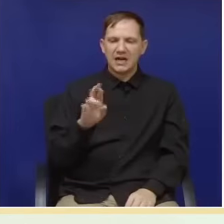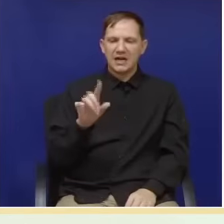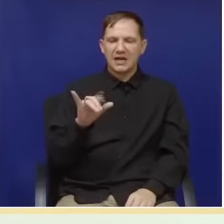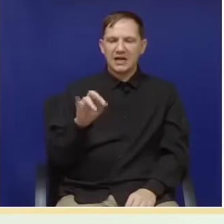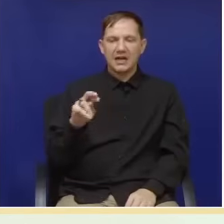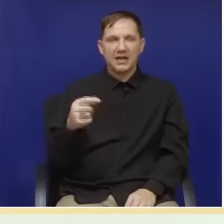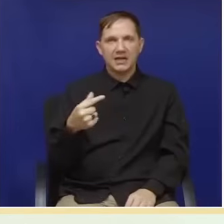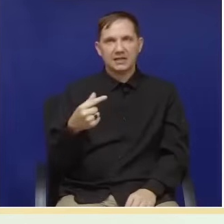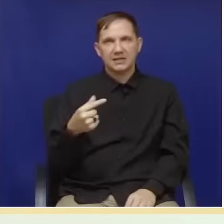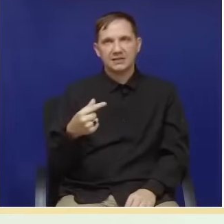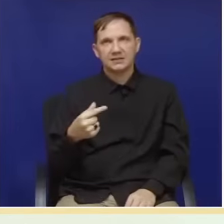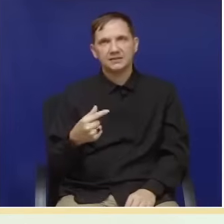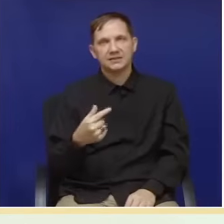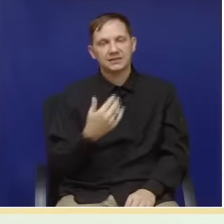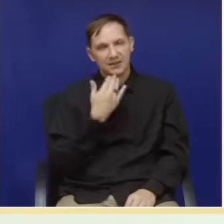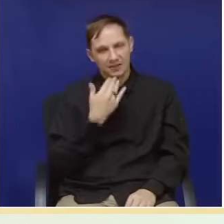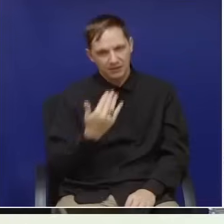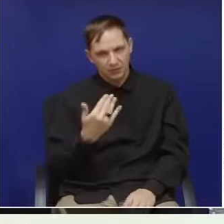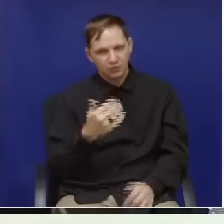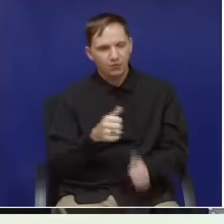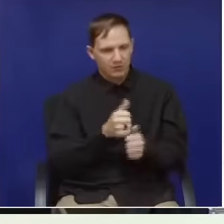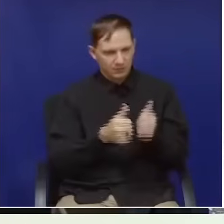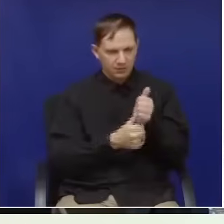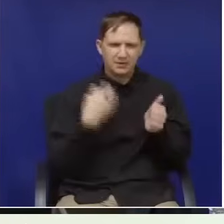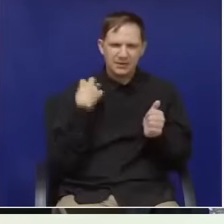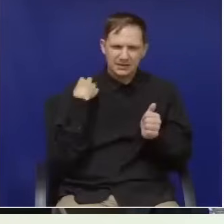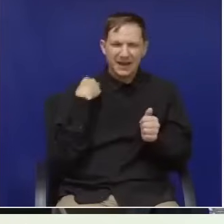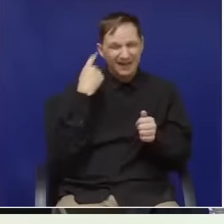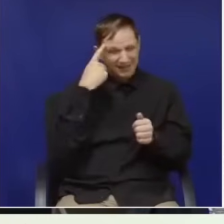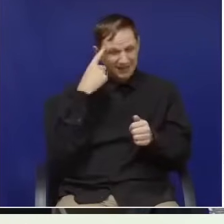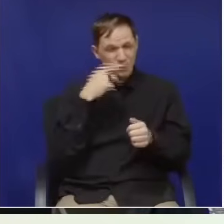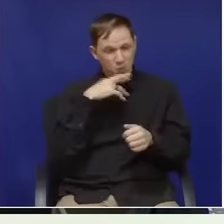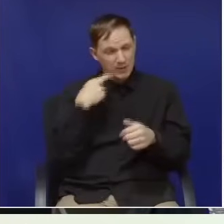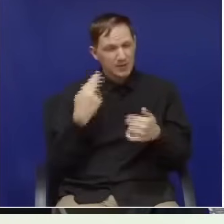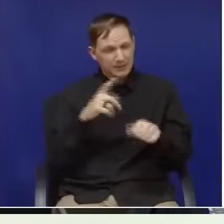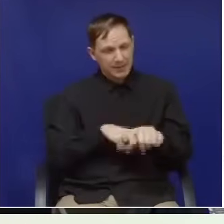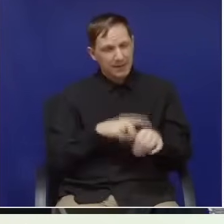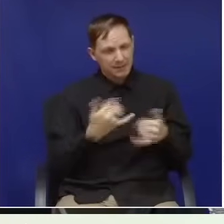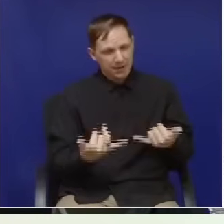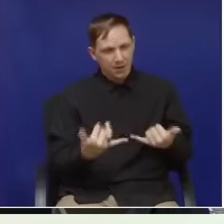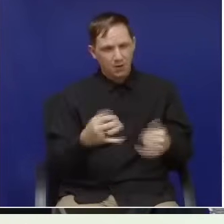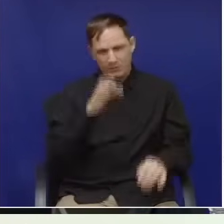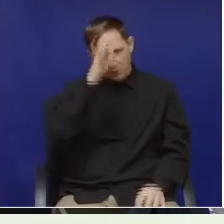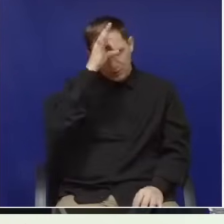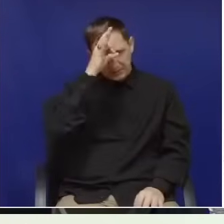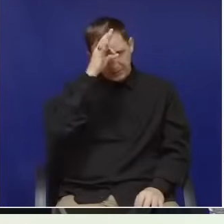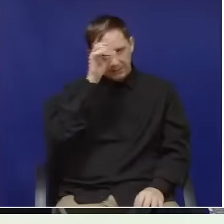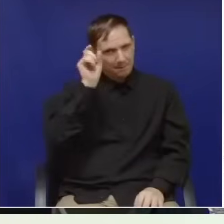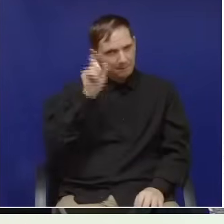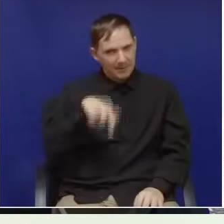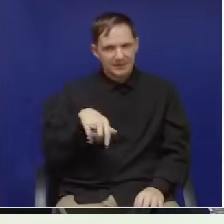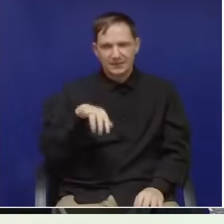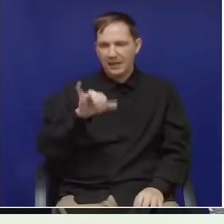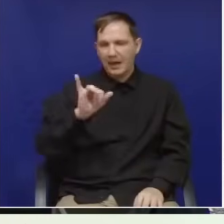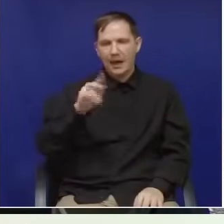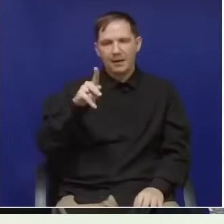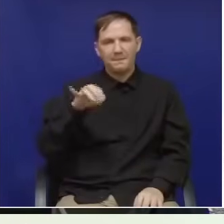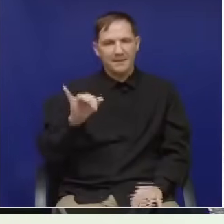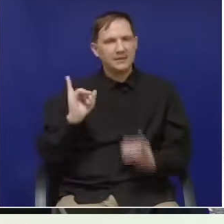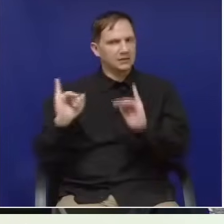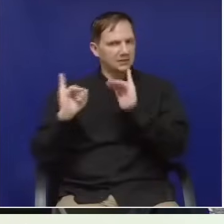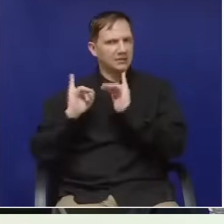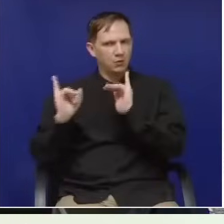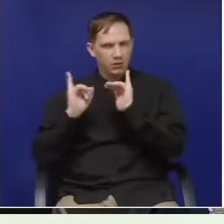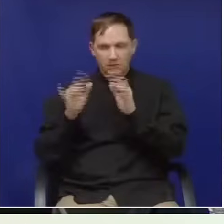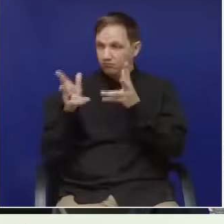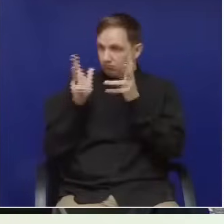Thank you, ma'am. Deputy Minister, I really think it's time that the SAPS takes IPID more seriously